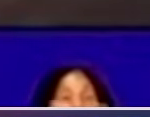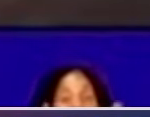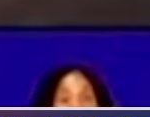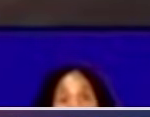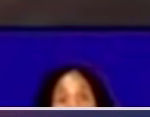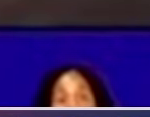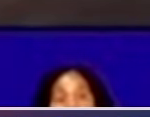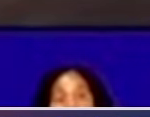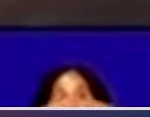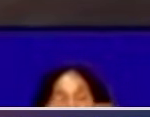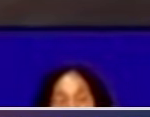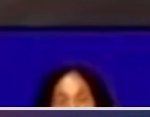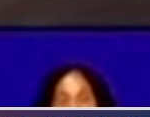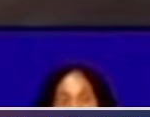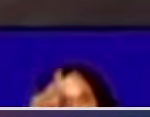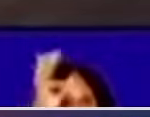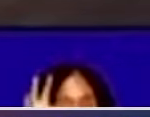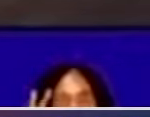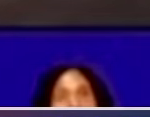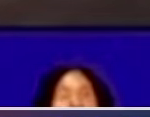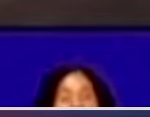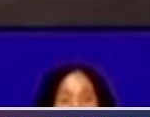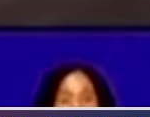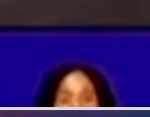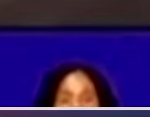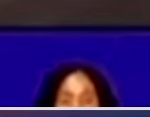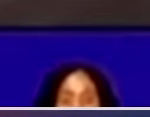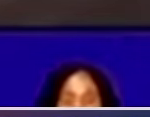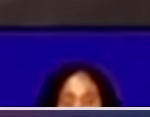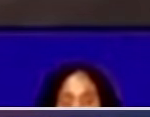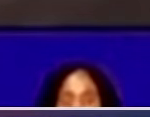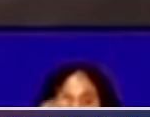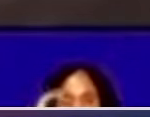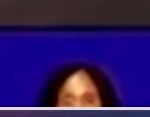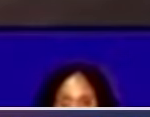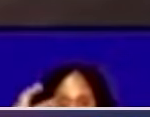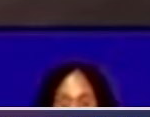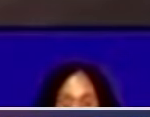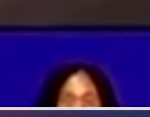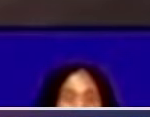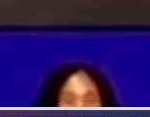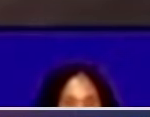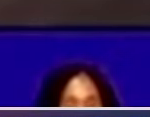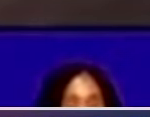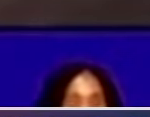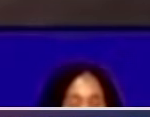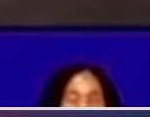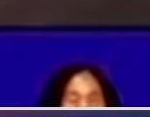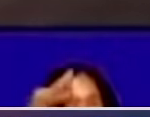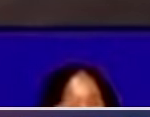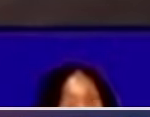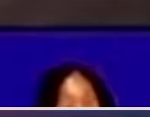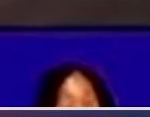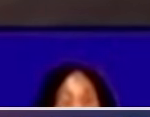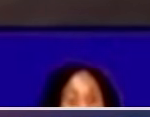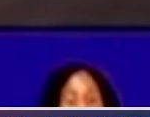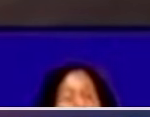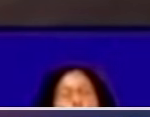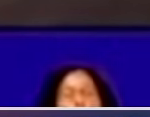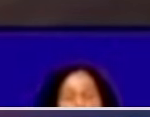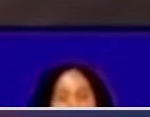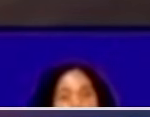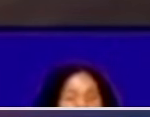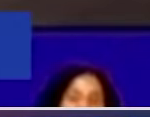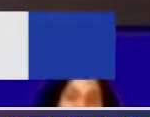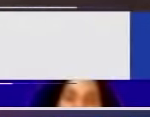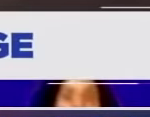hopefully by taking over and fixing commuter rail. Our governments will be doing all they can to fix the mess that